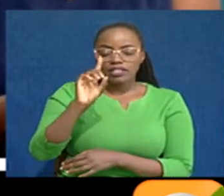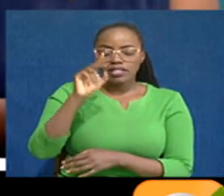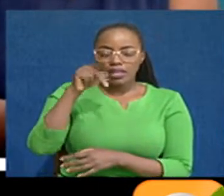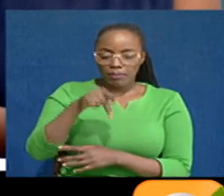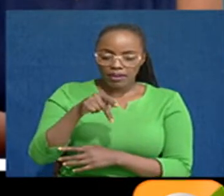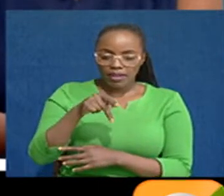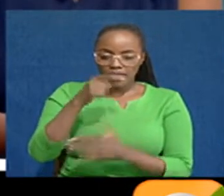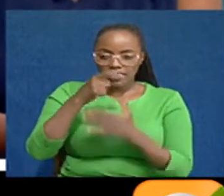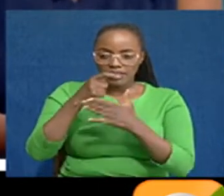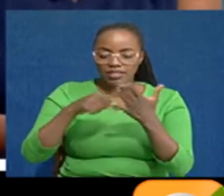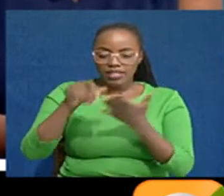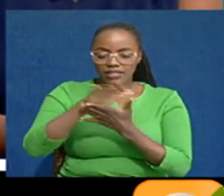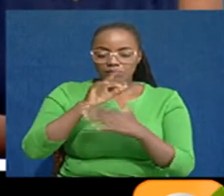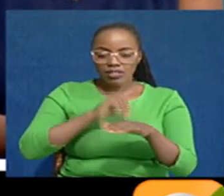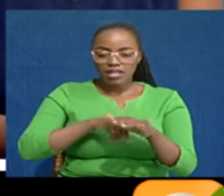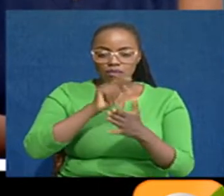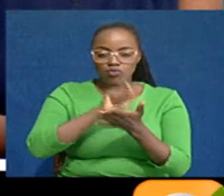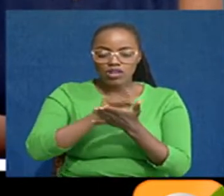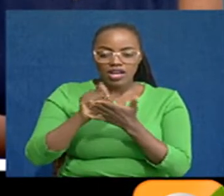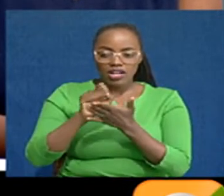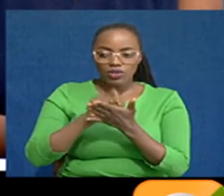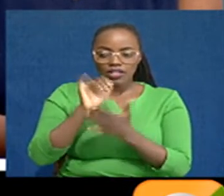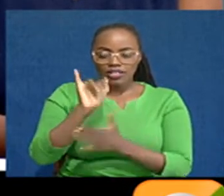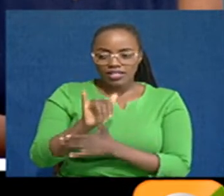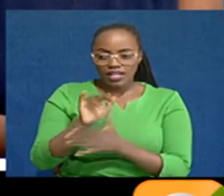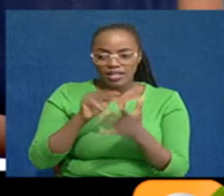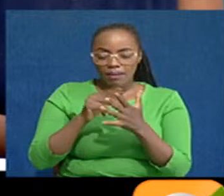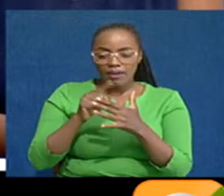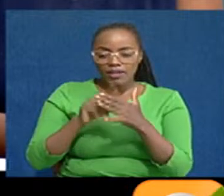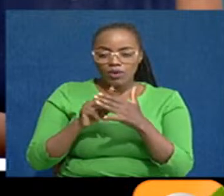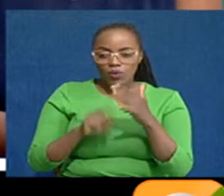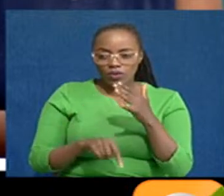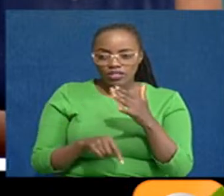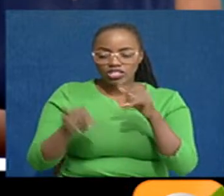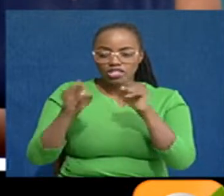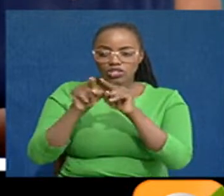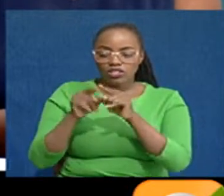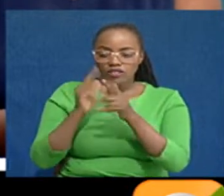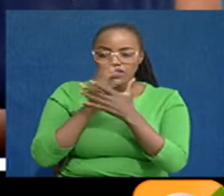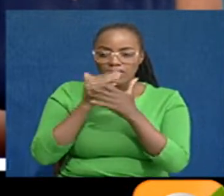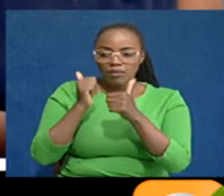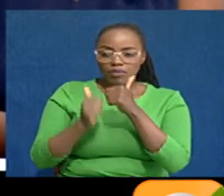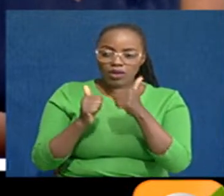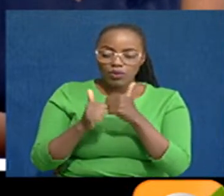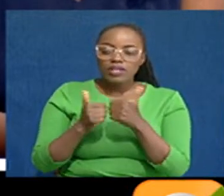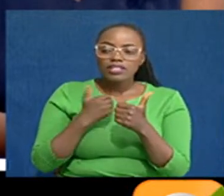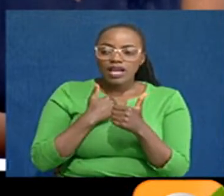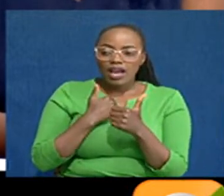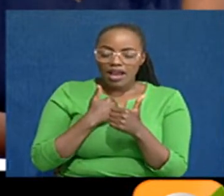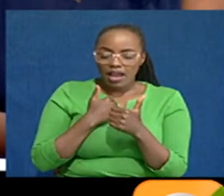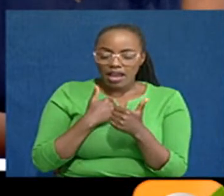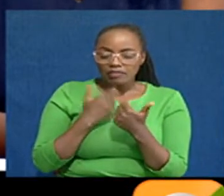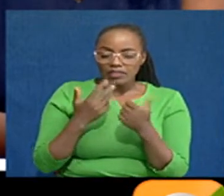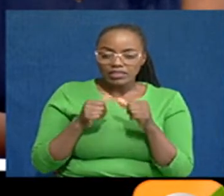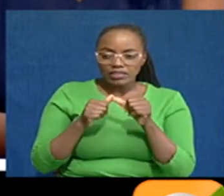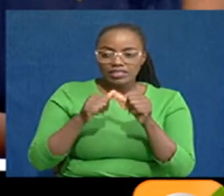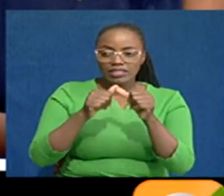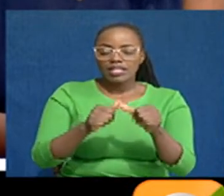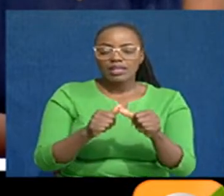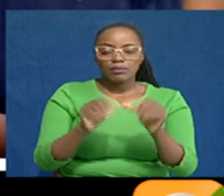as you calculate that. So it's really not something that is very